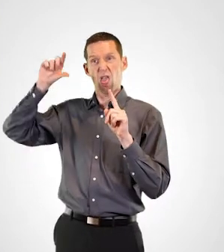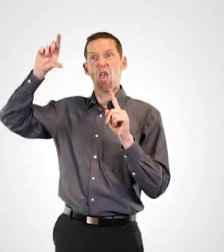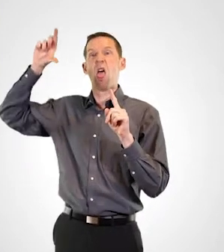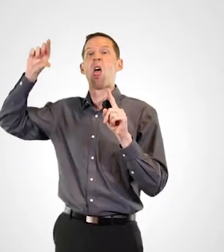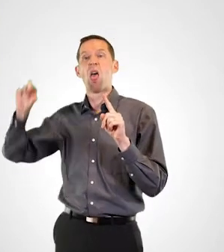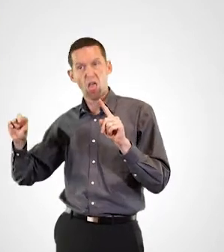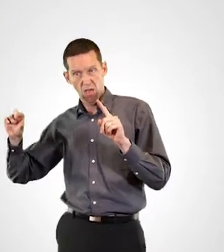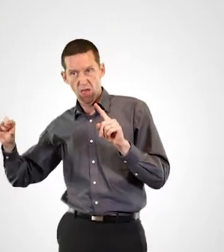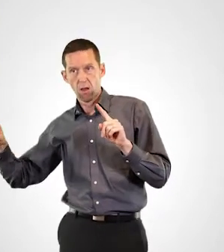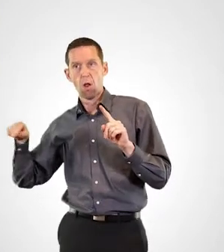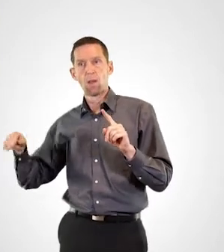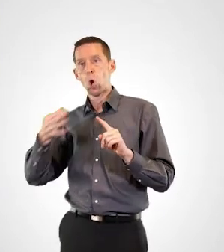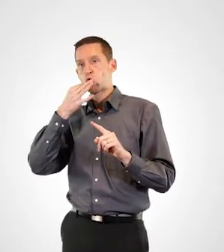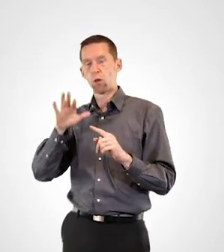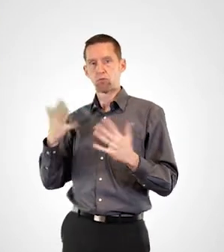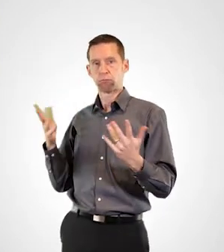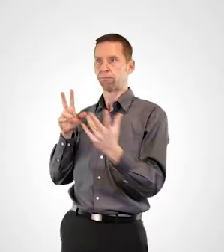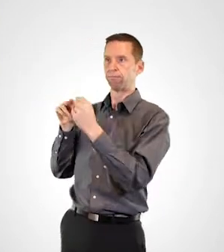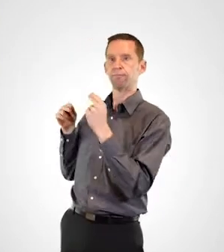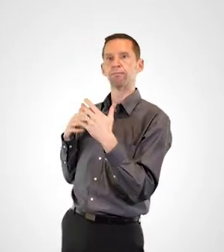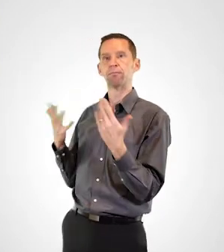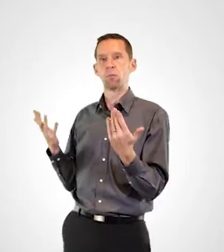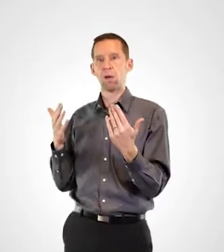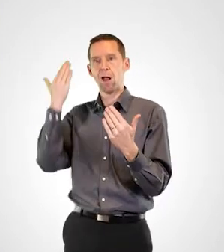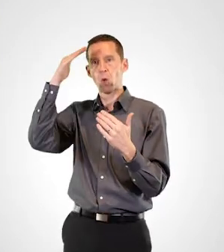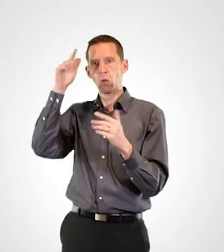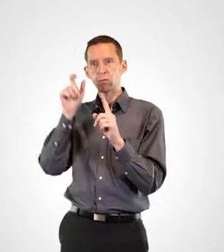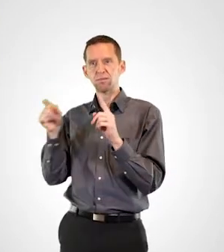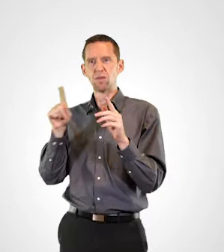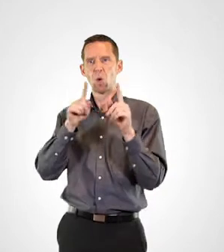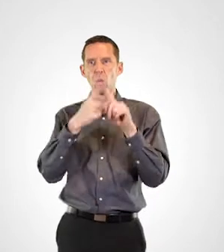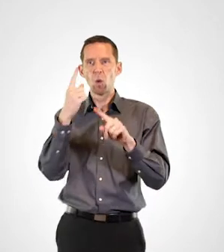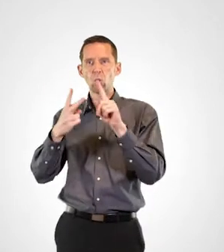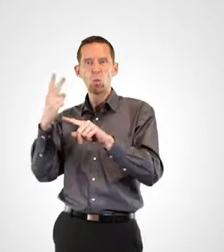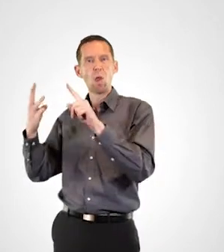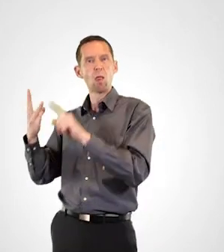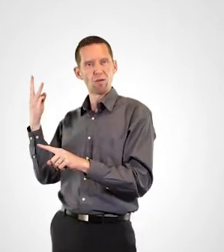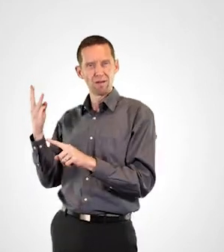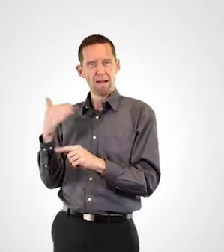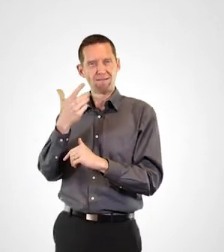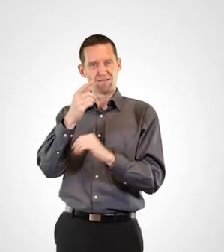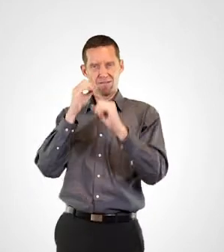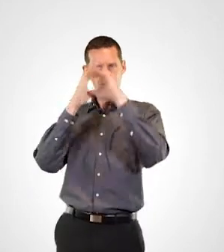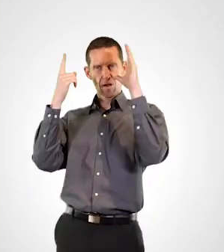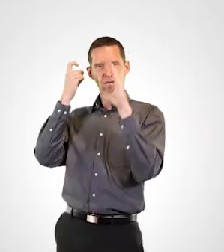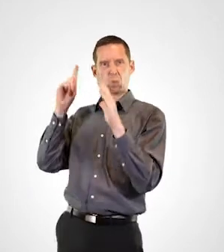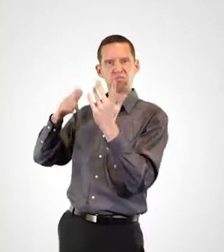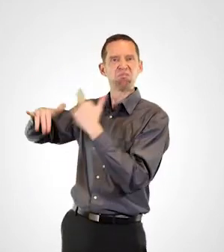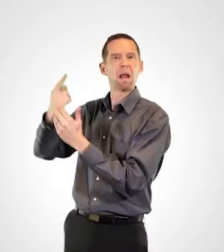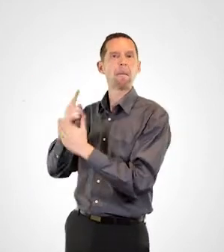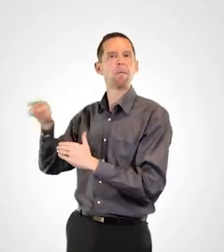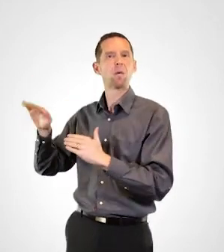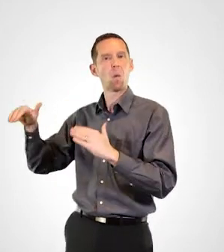on the graph, and so that's when the child wasn't getting exposed to very much in terms of adult words. So it gives a pretty clear snapshot of what's going on